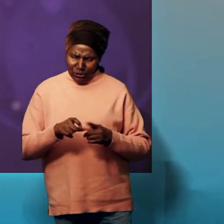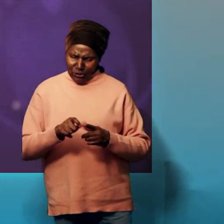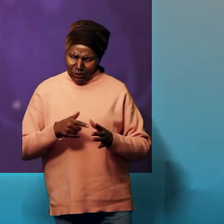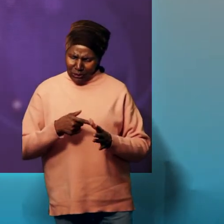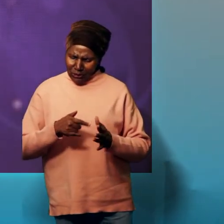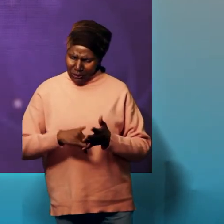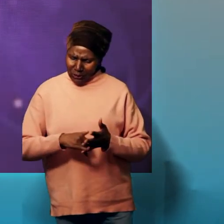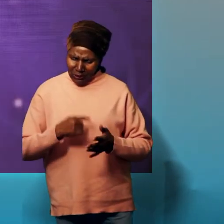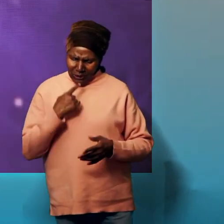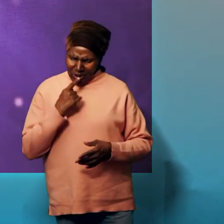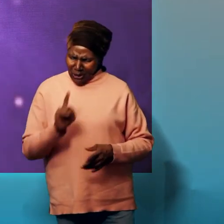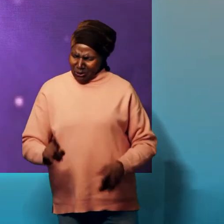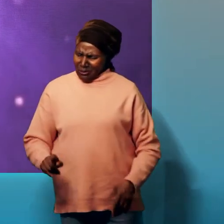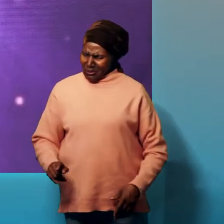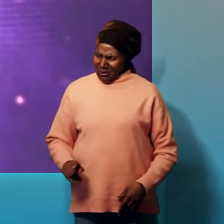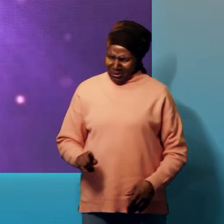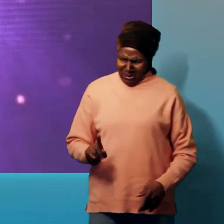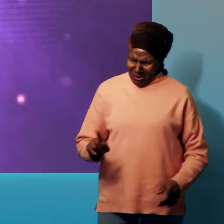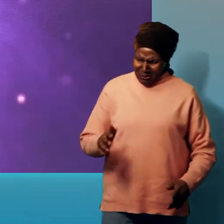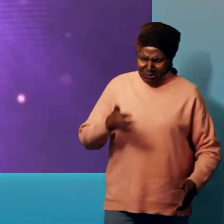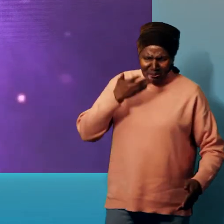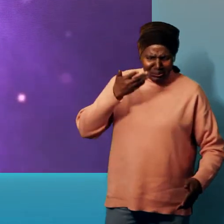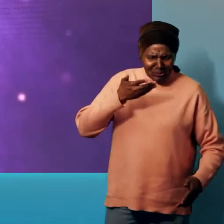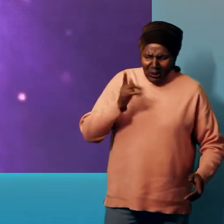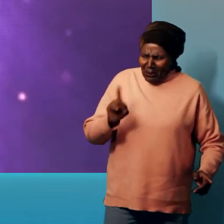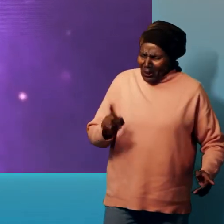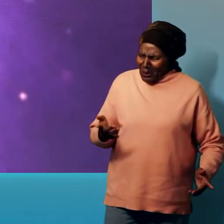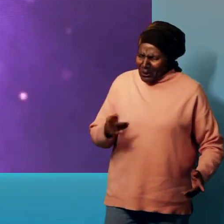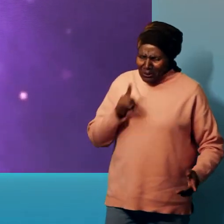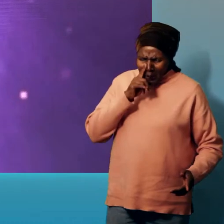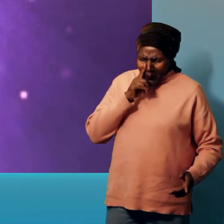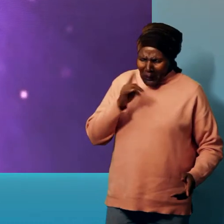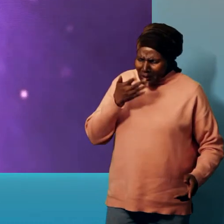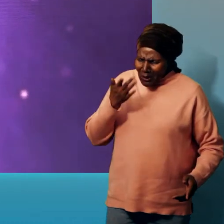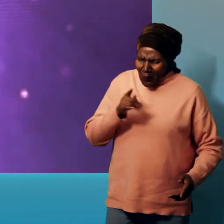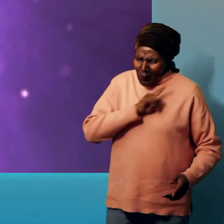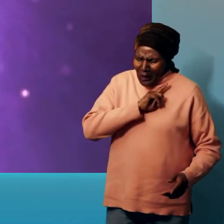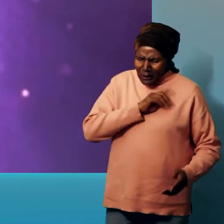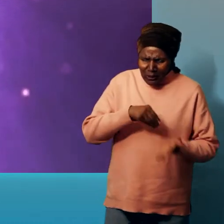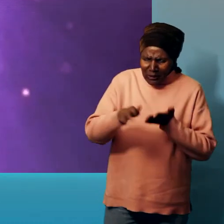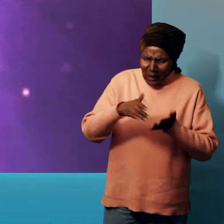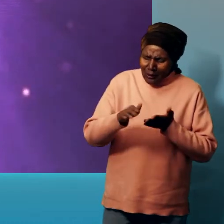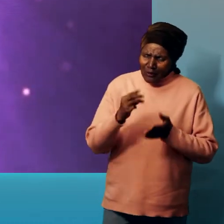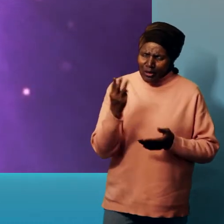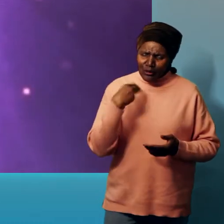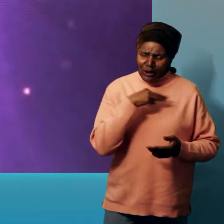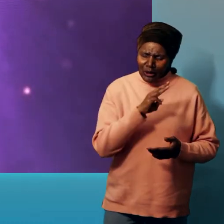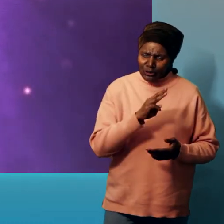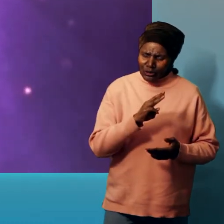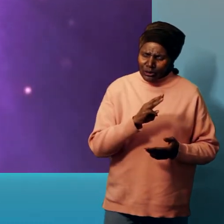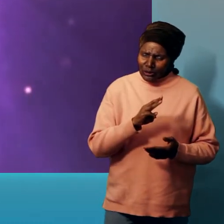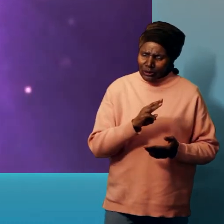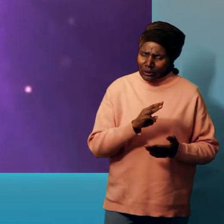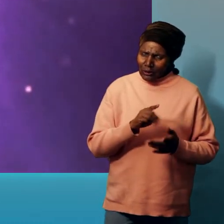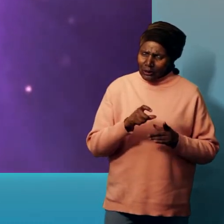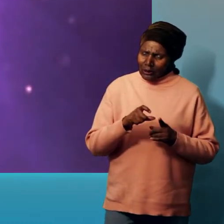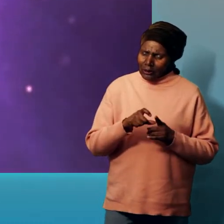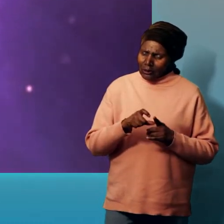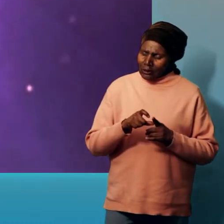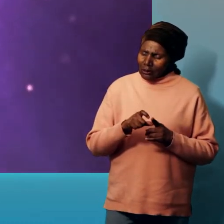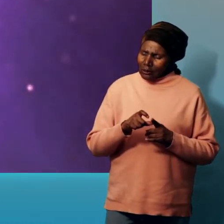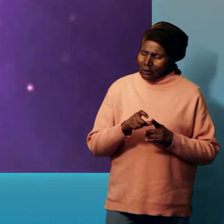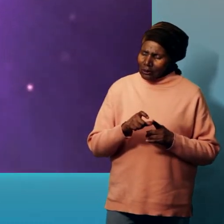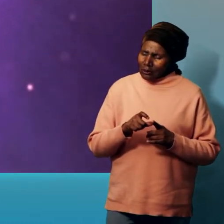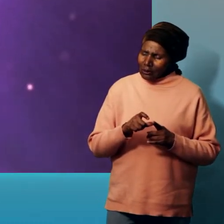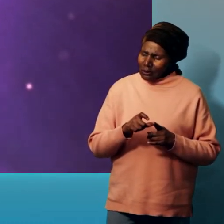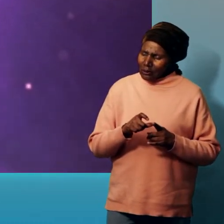him, said, was this fragrant oil not sold for 300 denarii? Sorry, he said, why was this